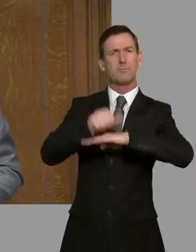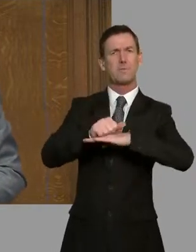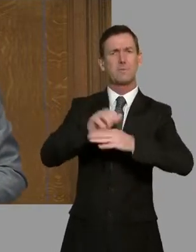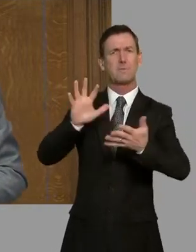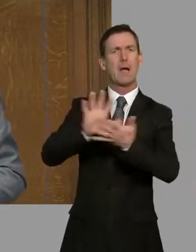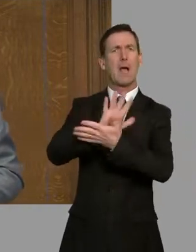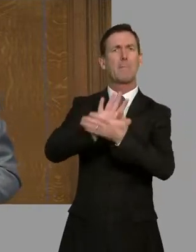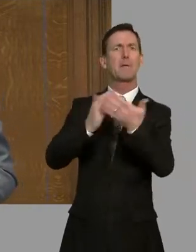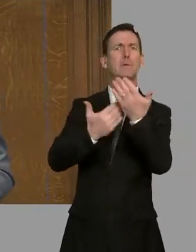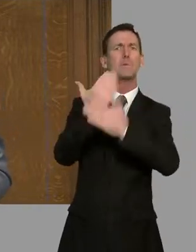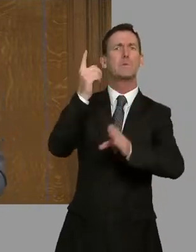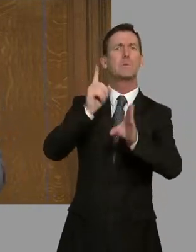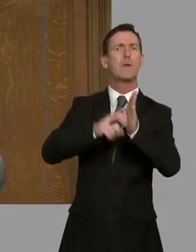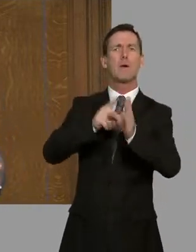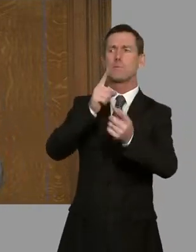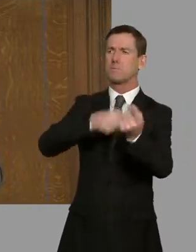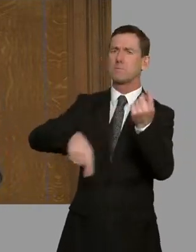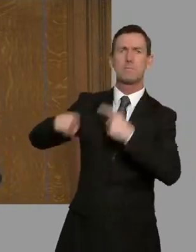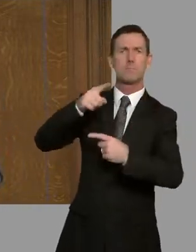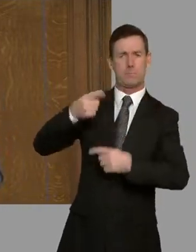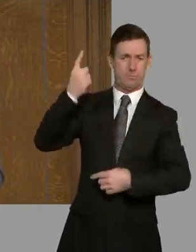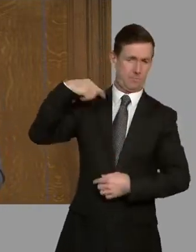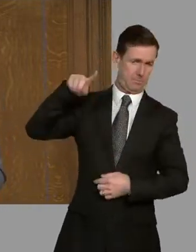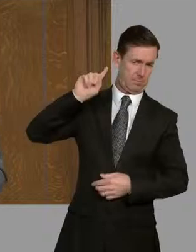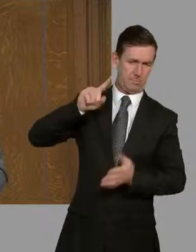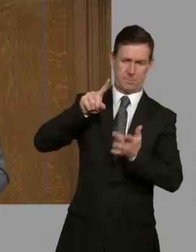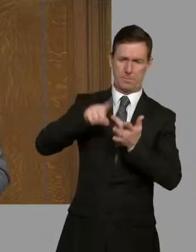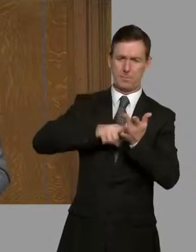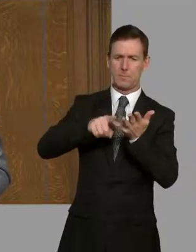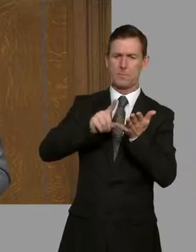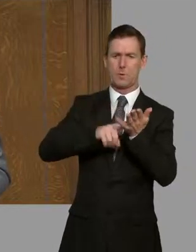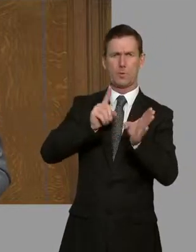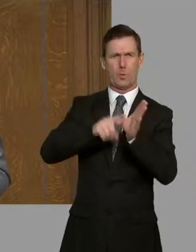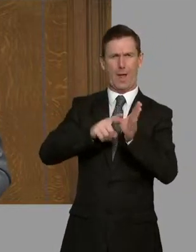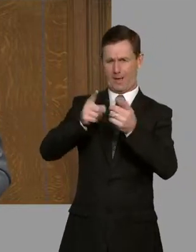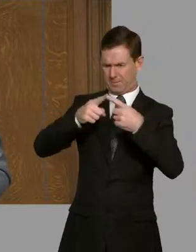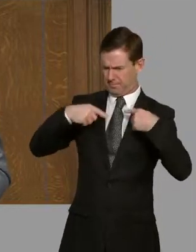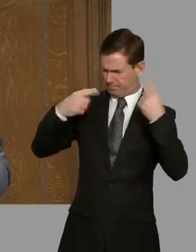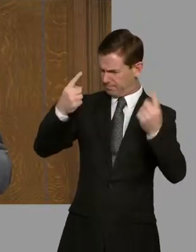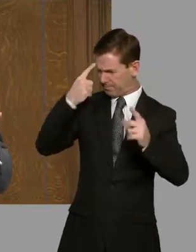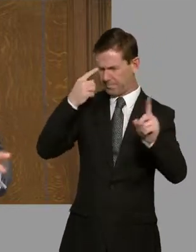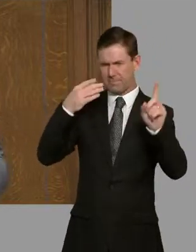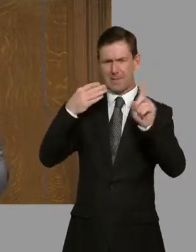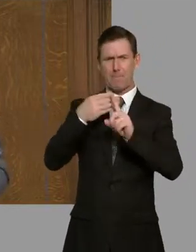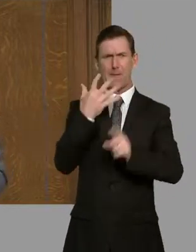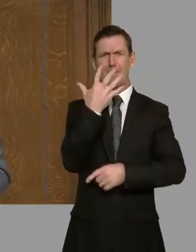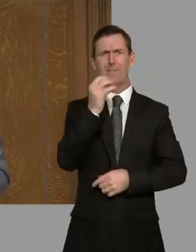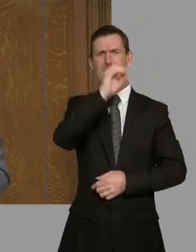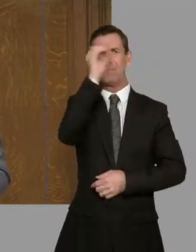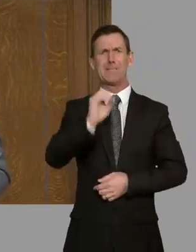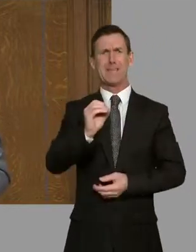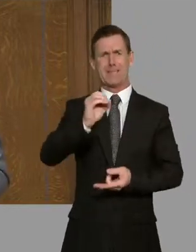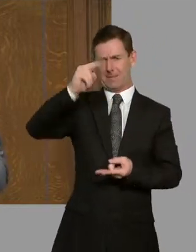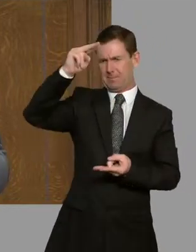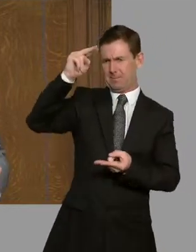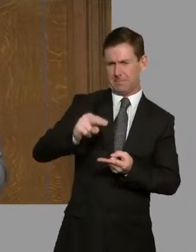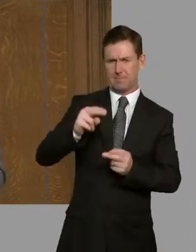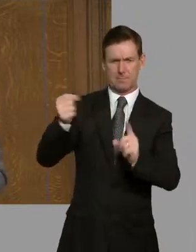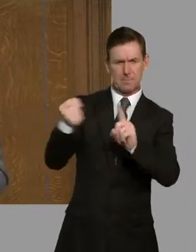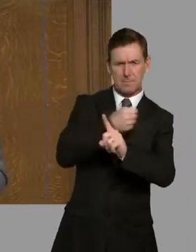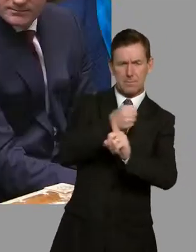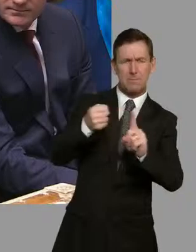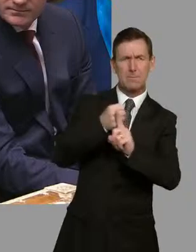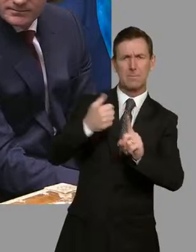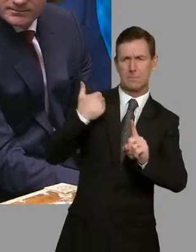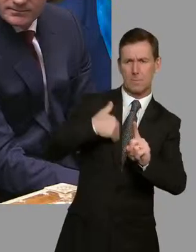halving violence against women and girls. Can the Prime Minister set out how today's vote on the Children's Wellbeing Bill is a crucial step to delivering that promise, to